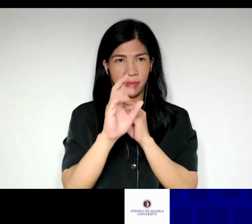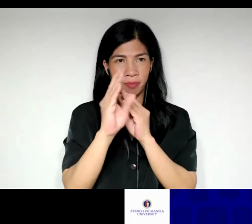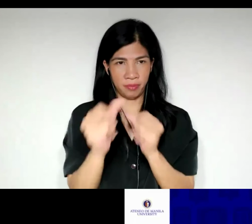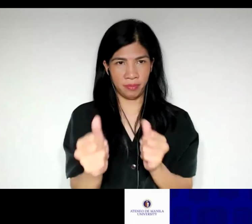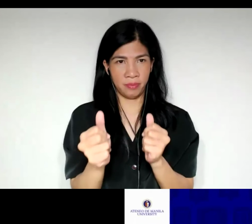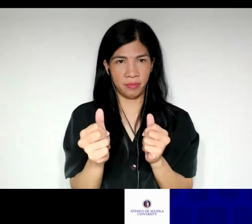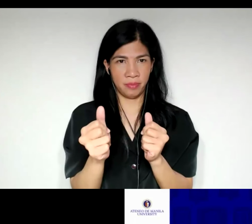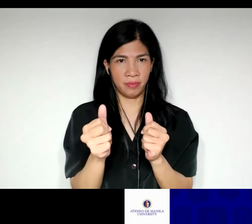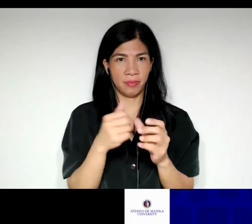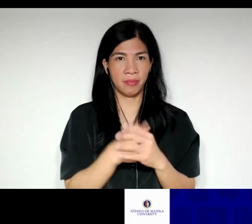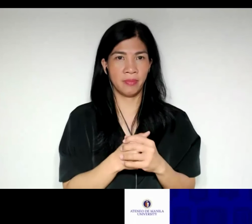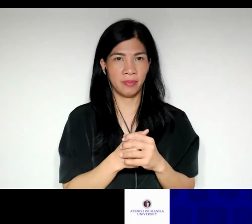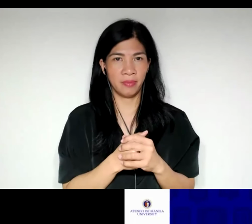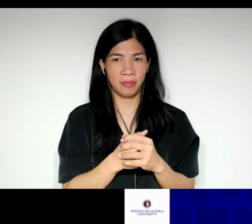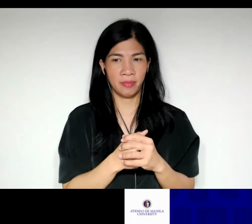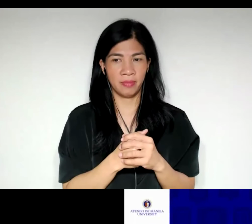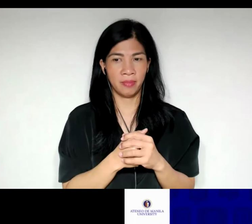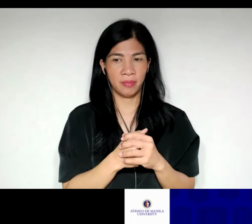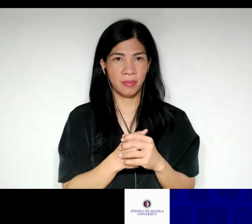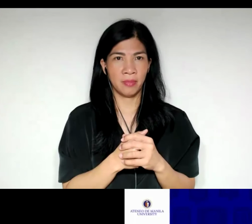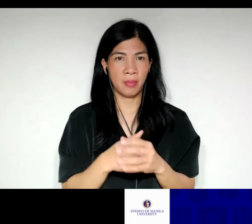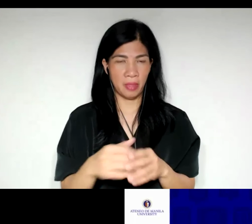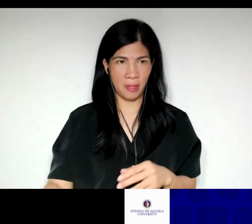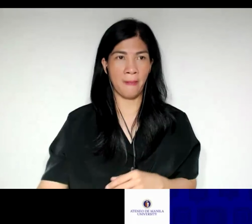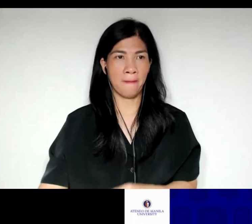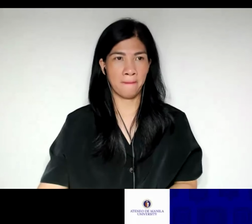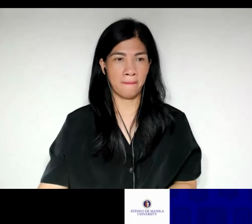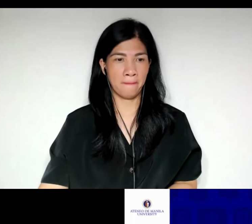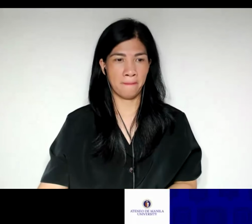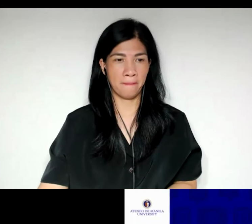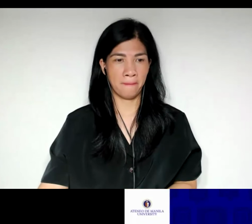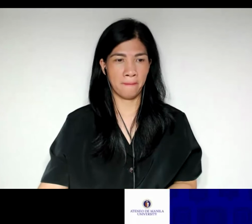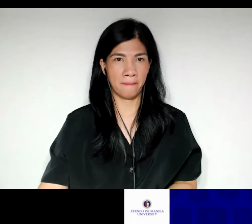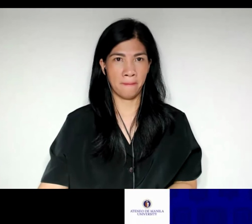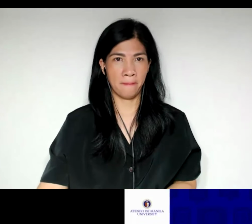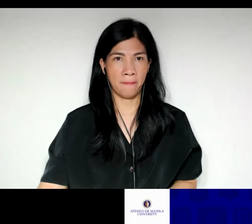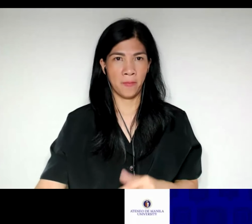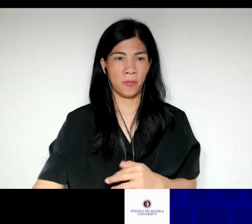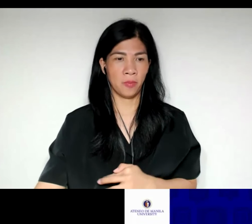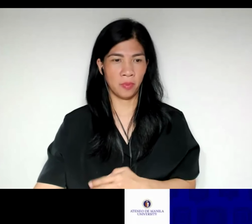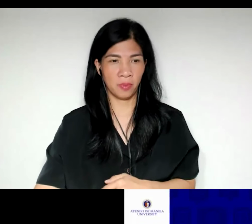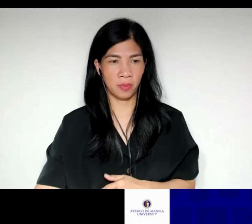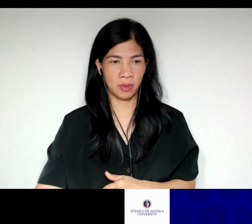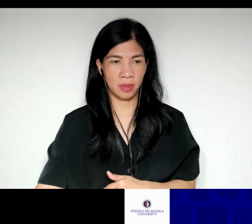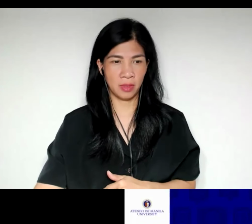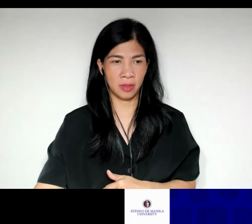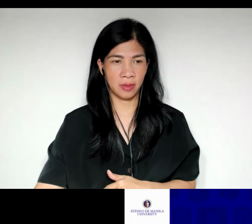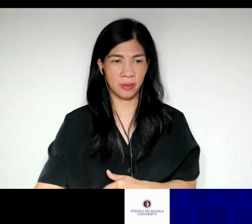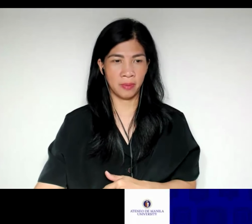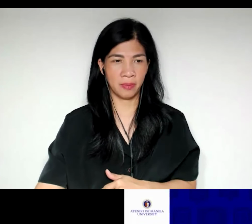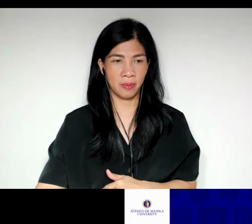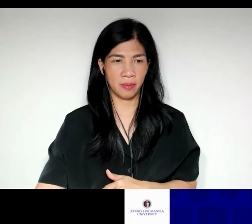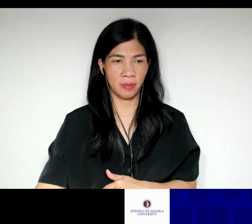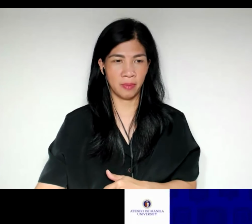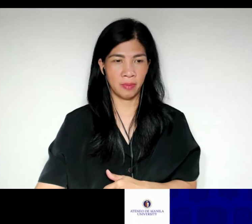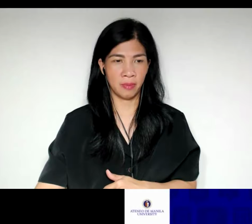a lot of safety, environmental, and also cost. So that also begs the question, does the cost actually, or does